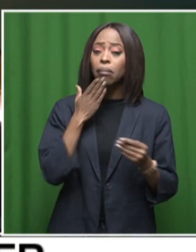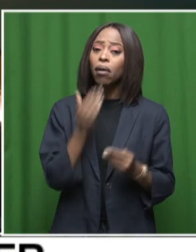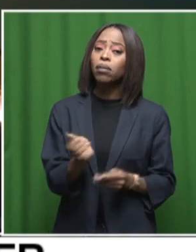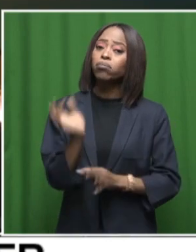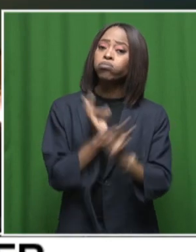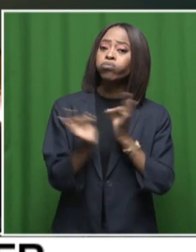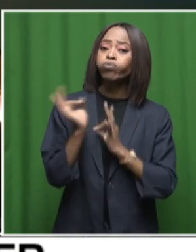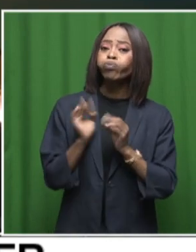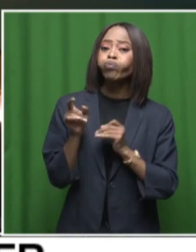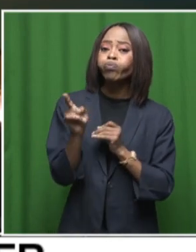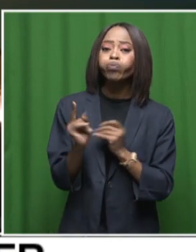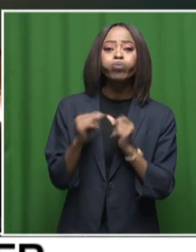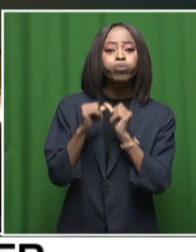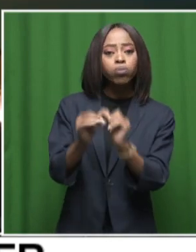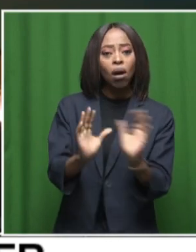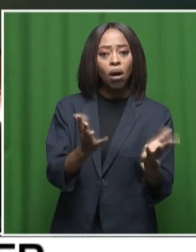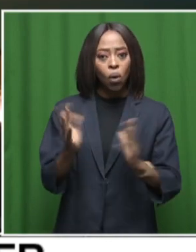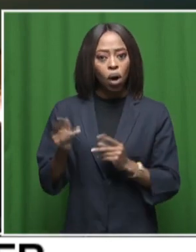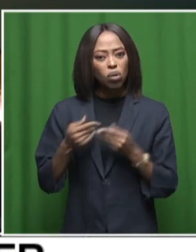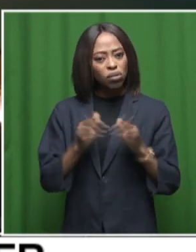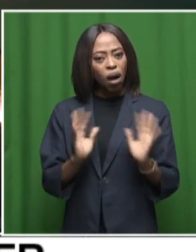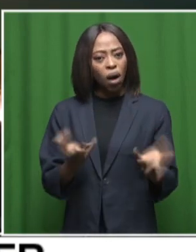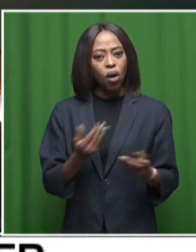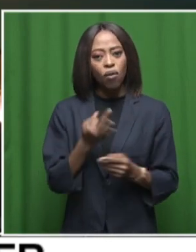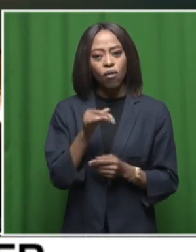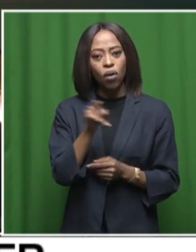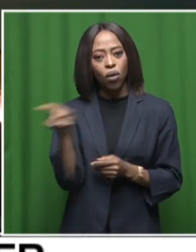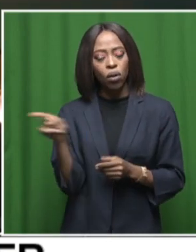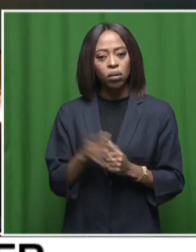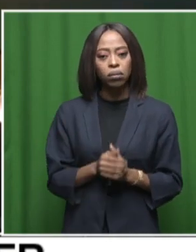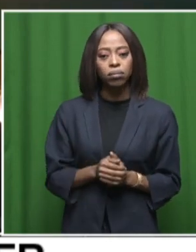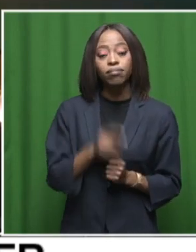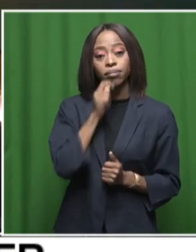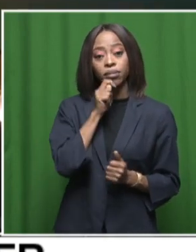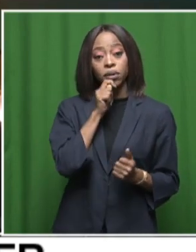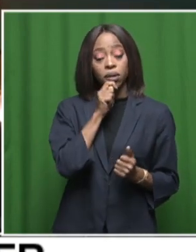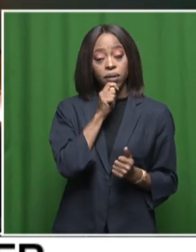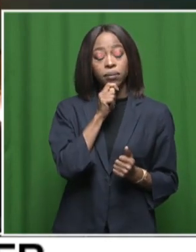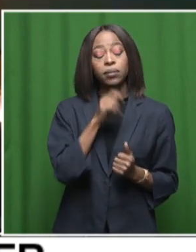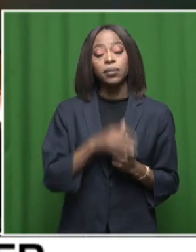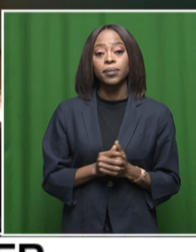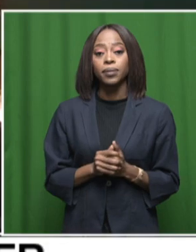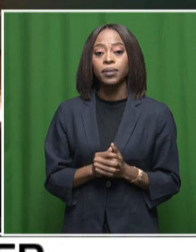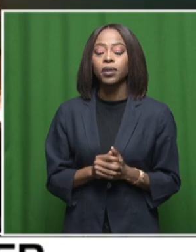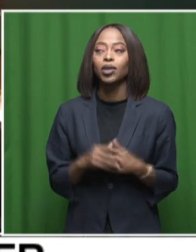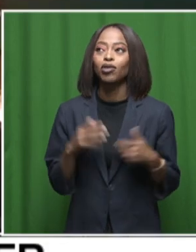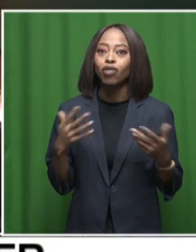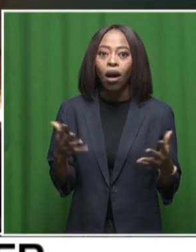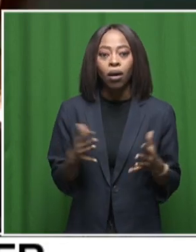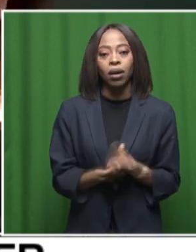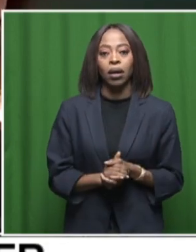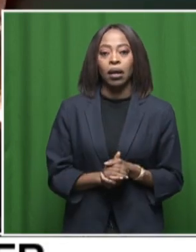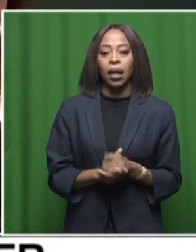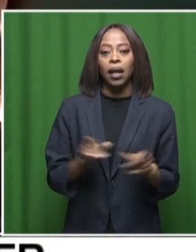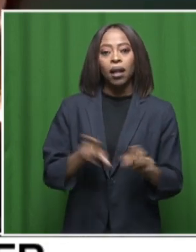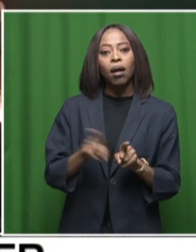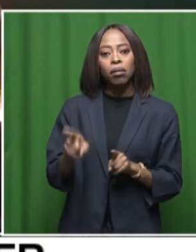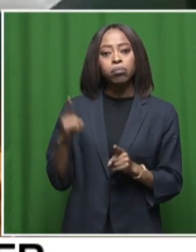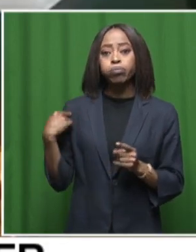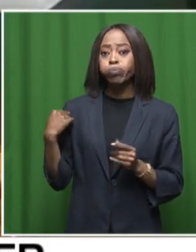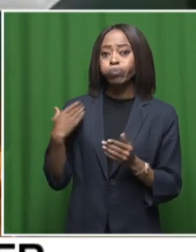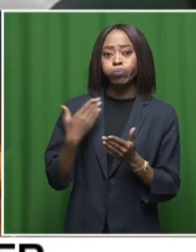your culinary journey. Where did it all start for you? Good morning. It's been a